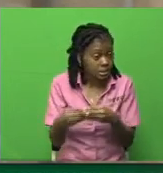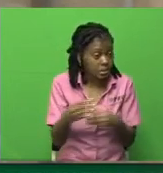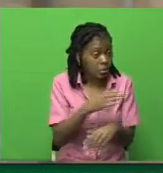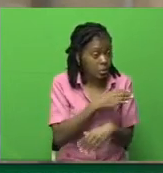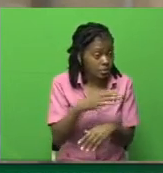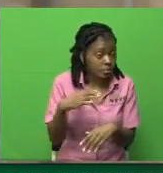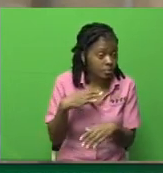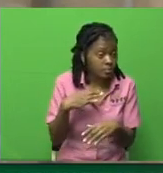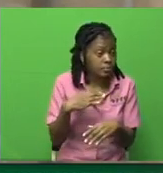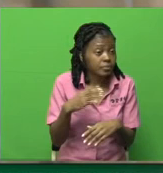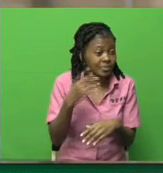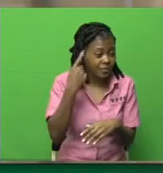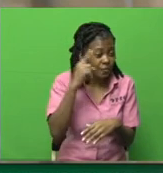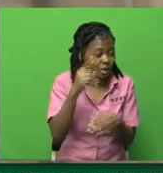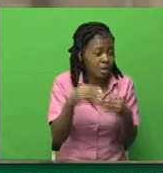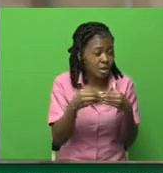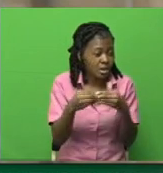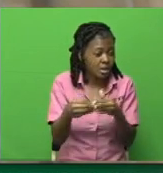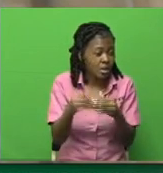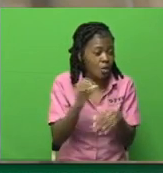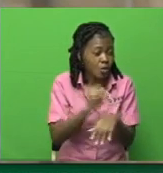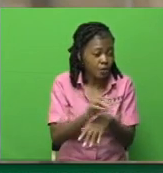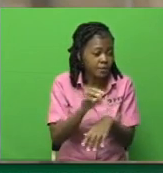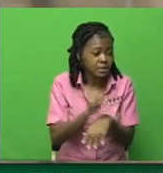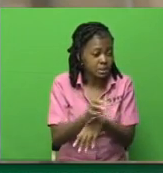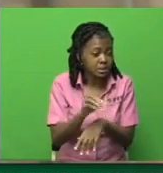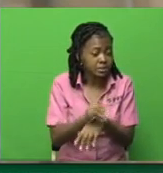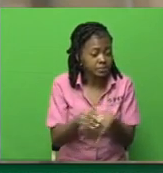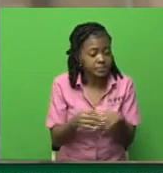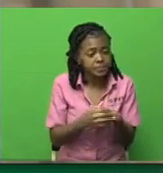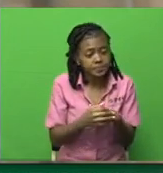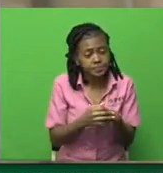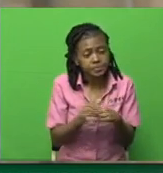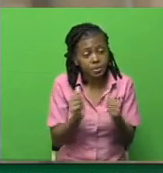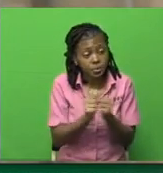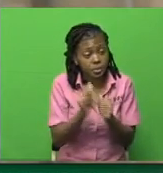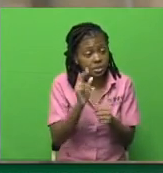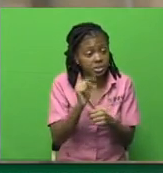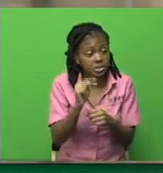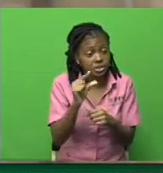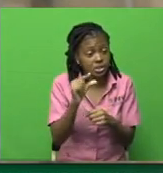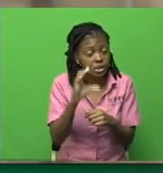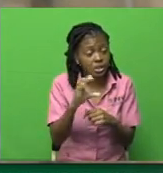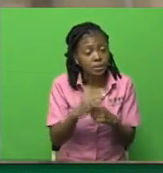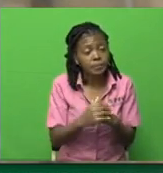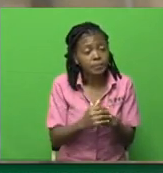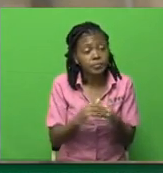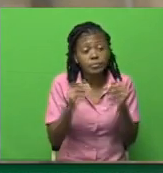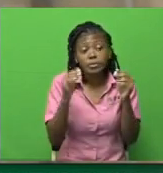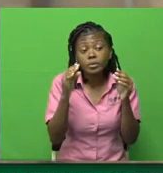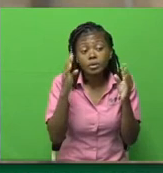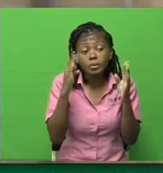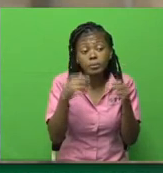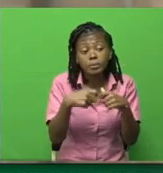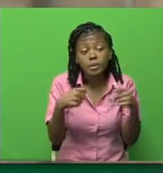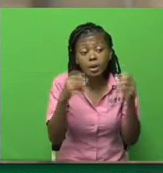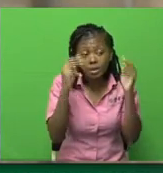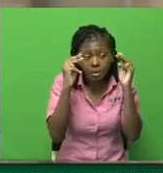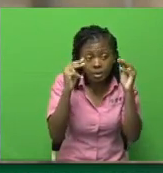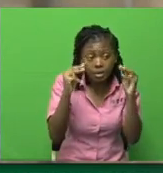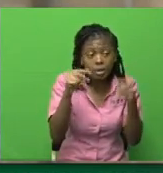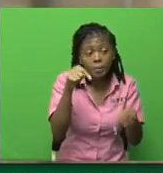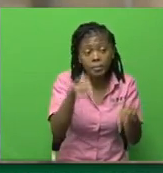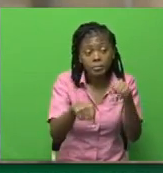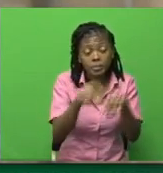ipps the National Gas Company NGC the ministry of Public Utilities the ministry of energy and the Trinidad and